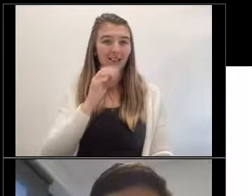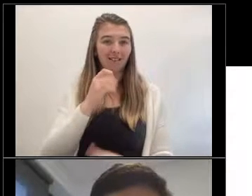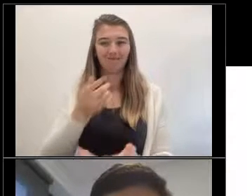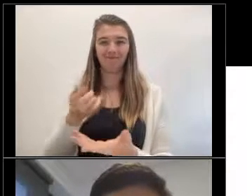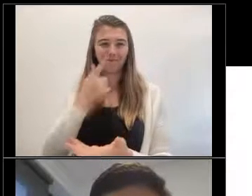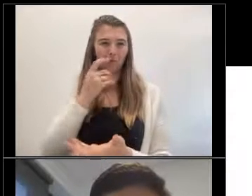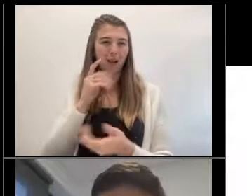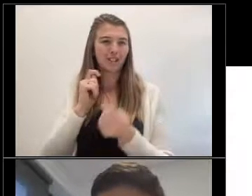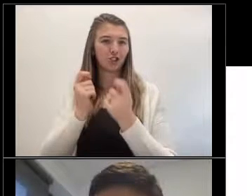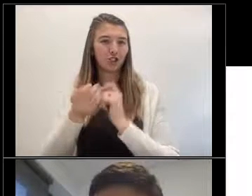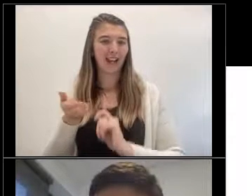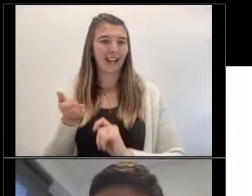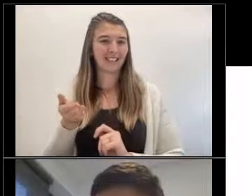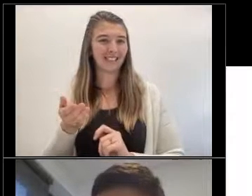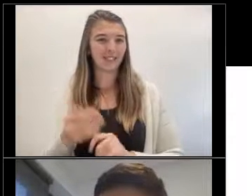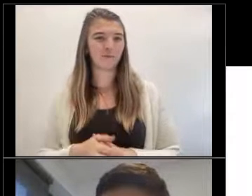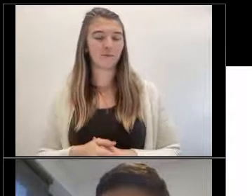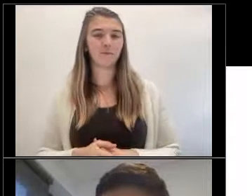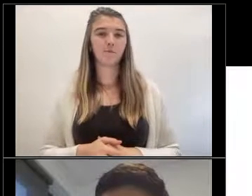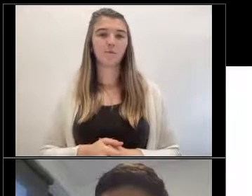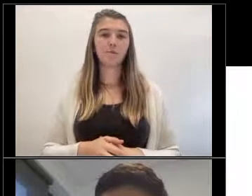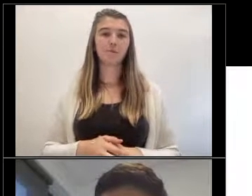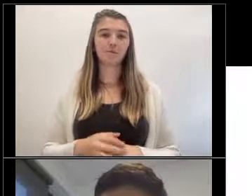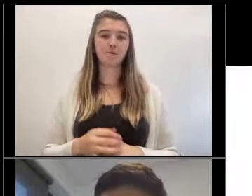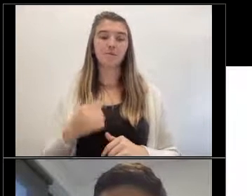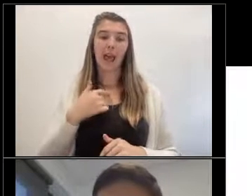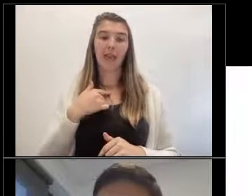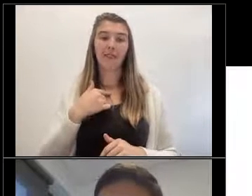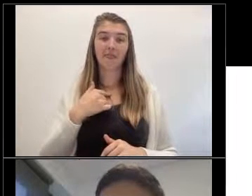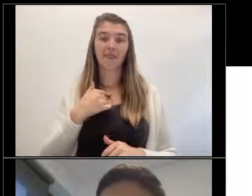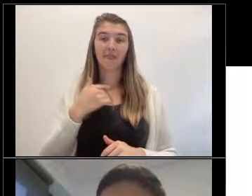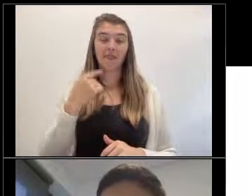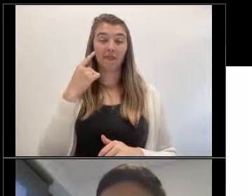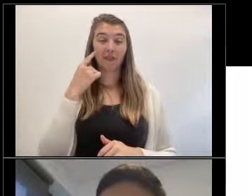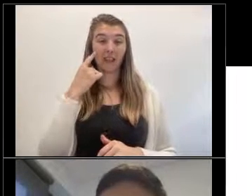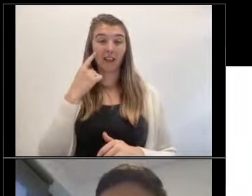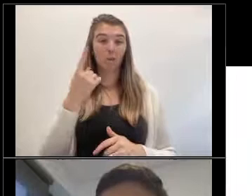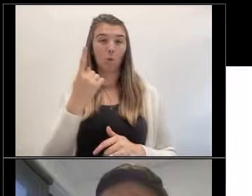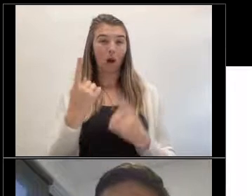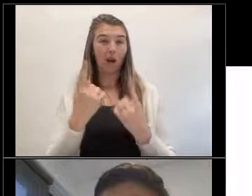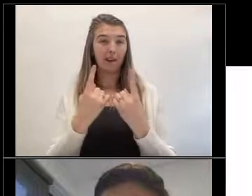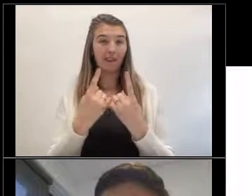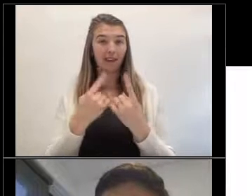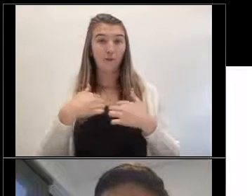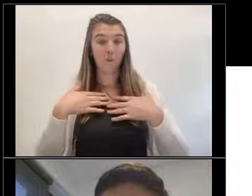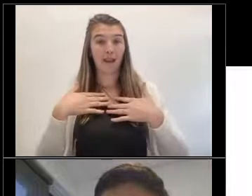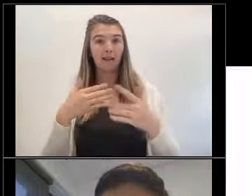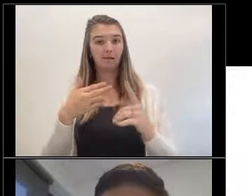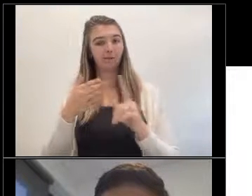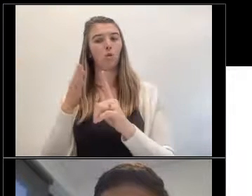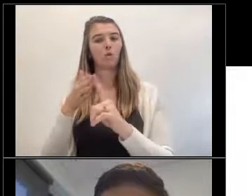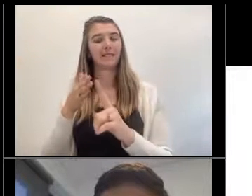changed. If one of the things that is striking is that the